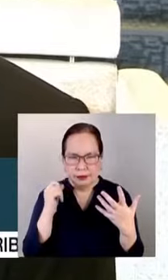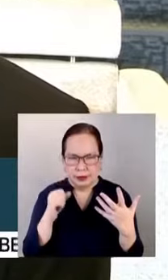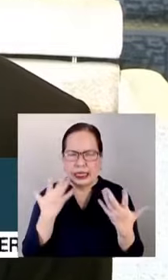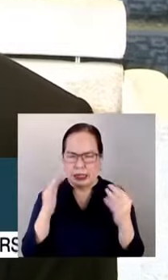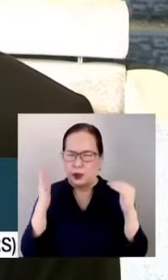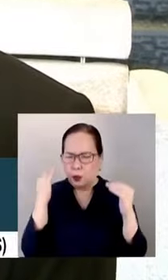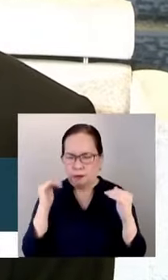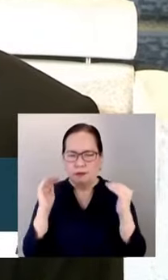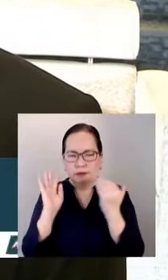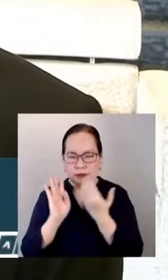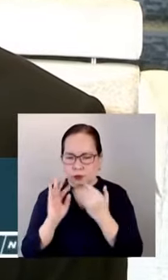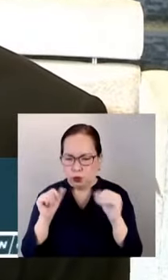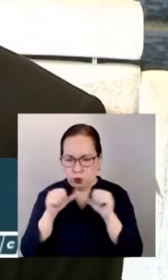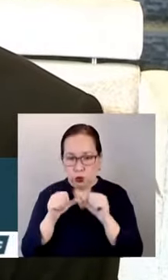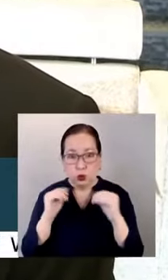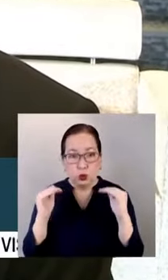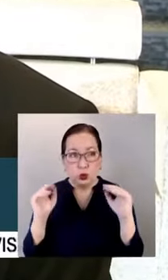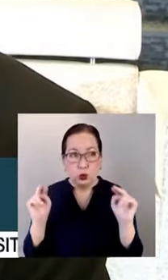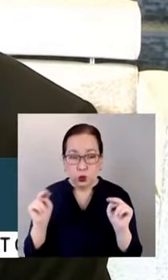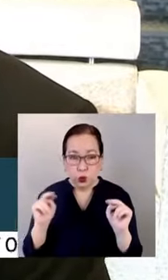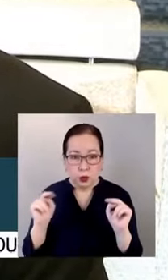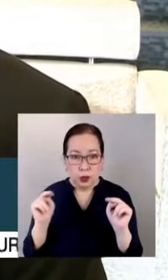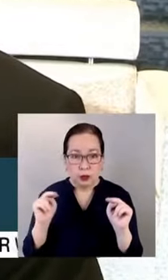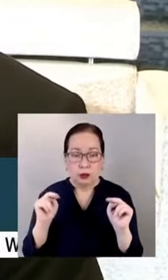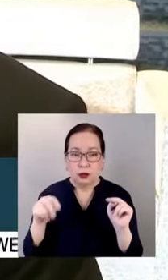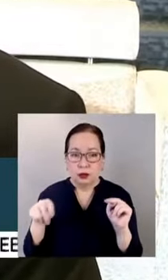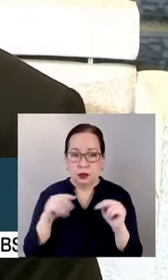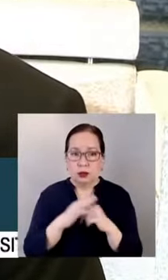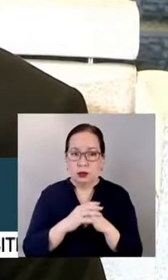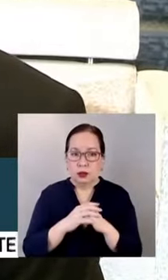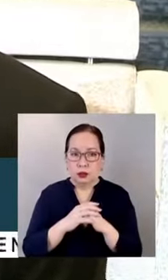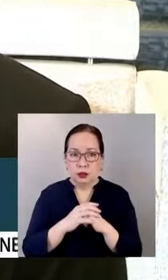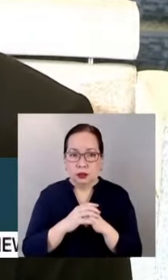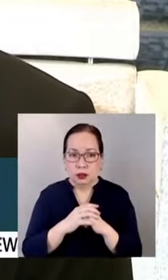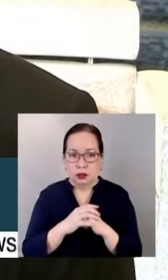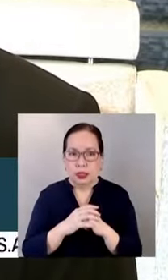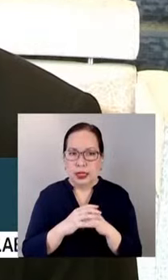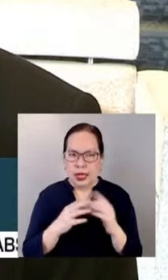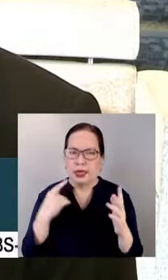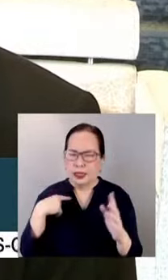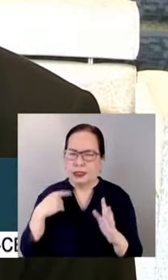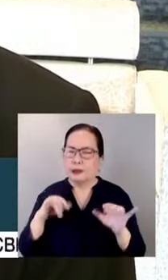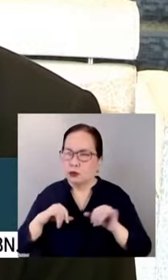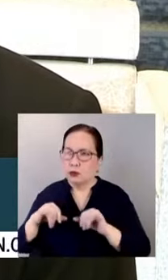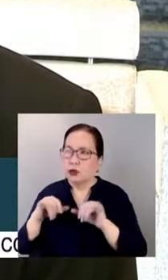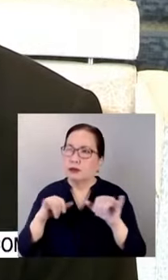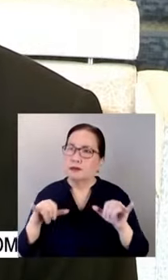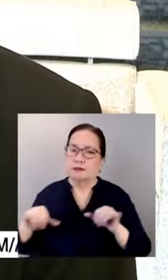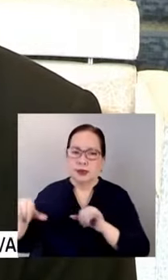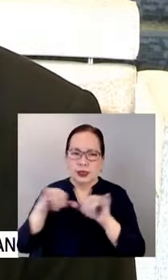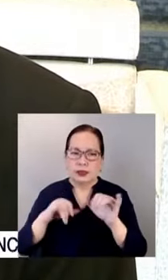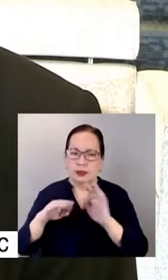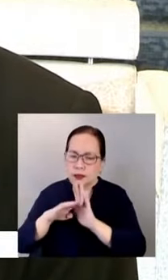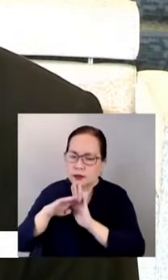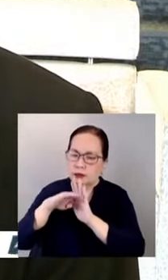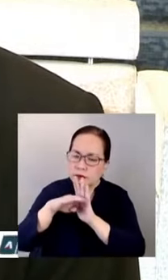That we are more like a standard inflation targeting central bank.